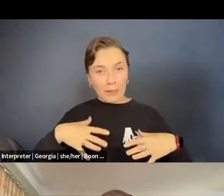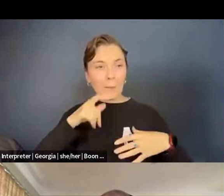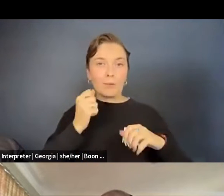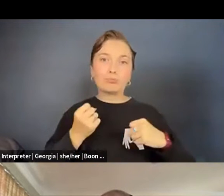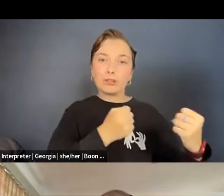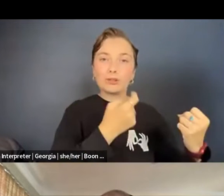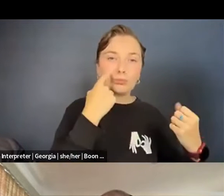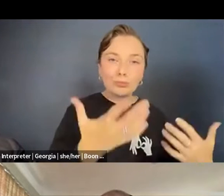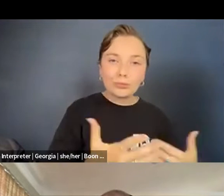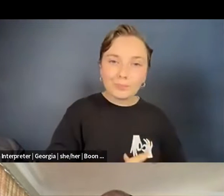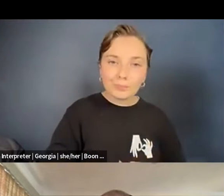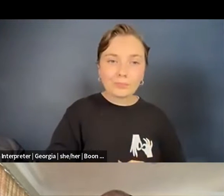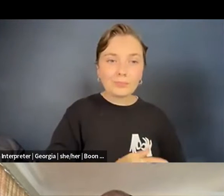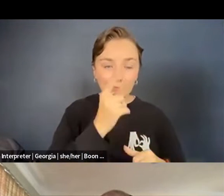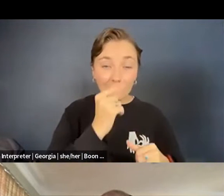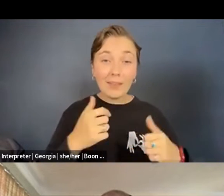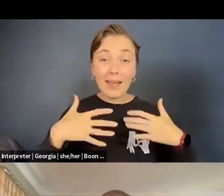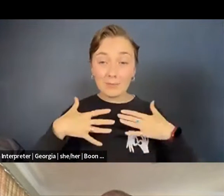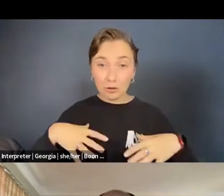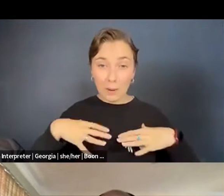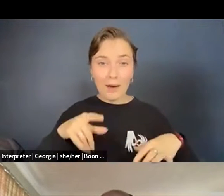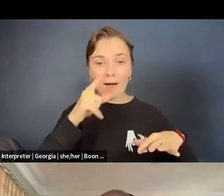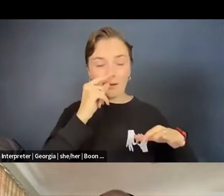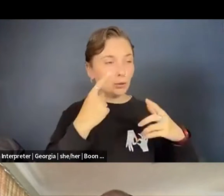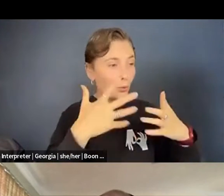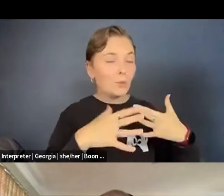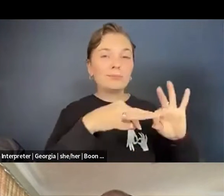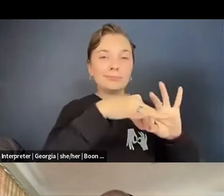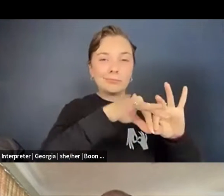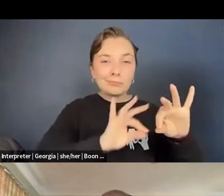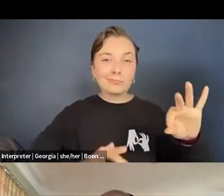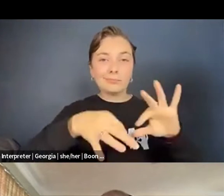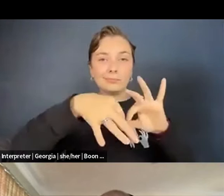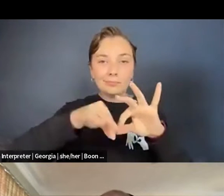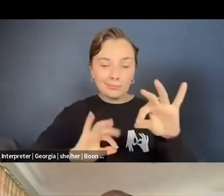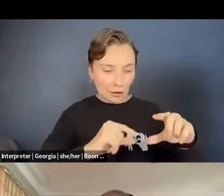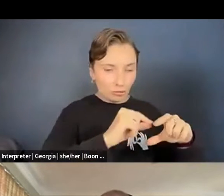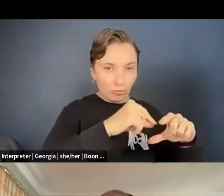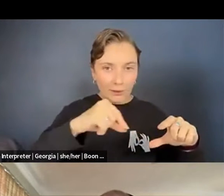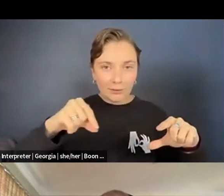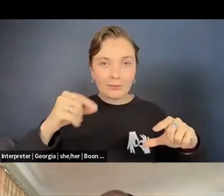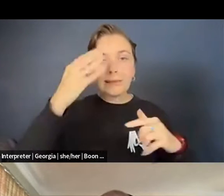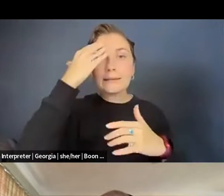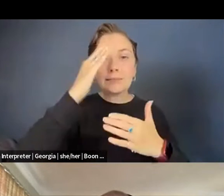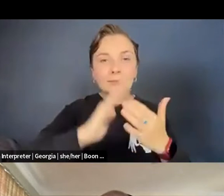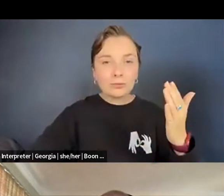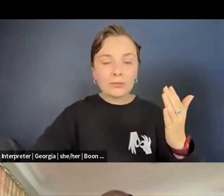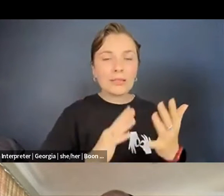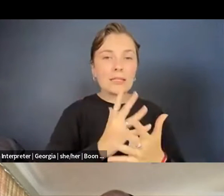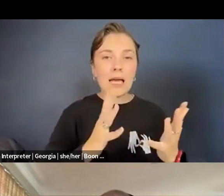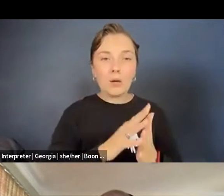so she was able to tear those pajamas up and write on what that experience and how she